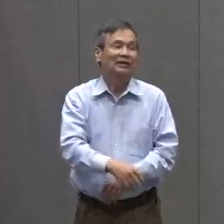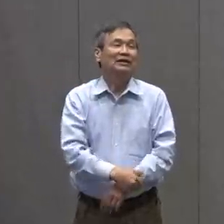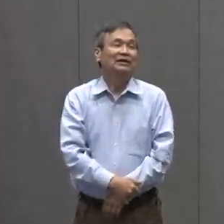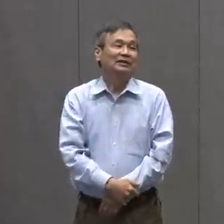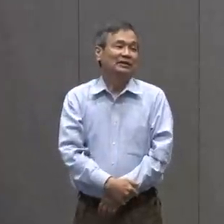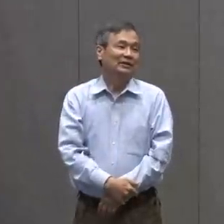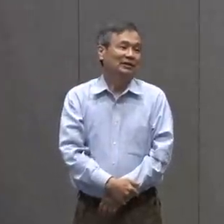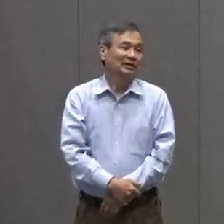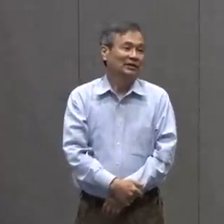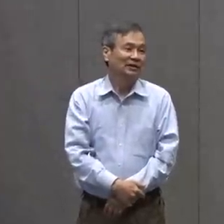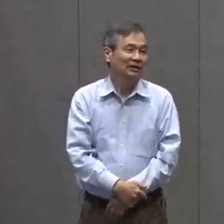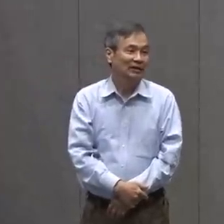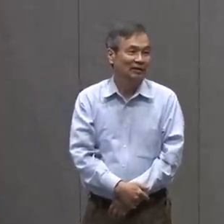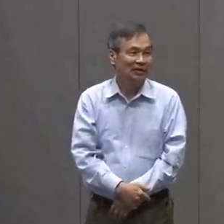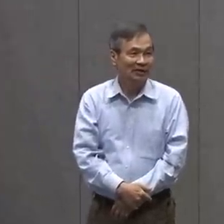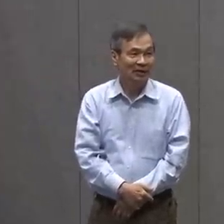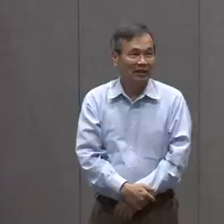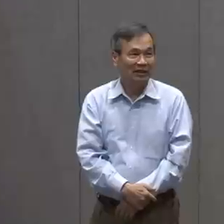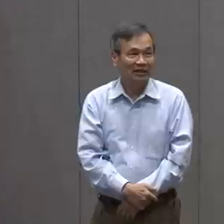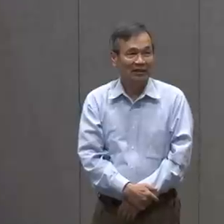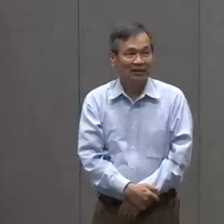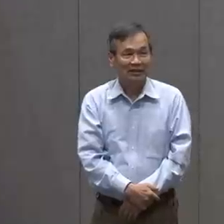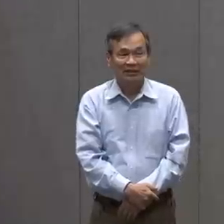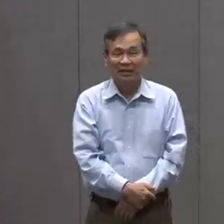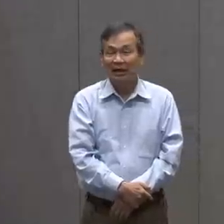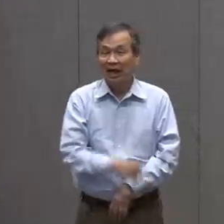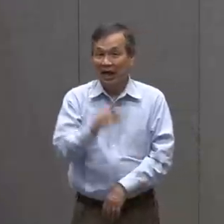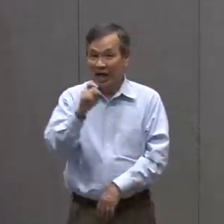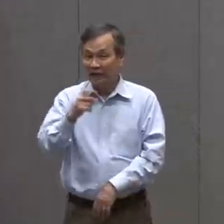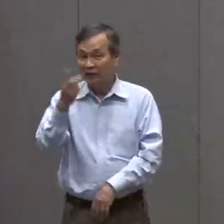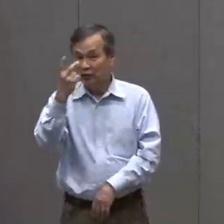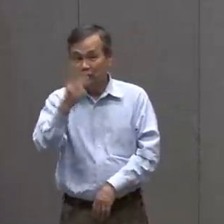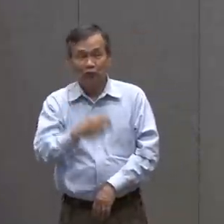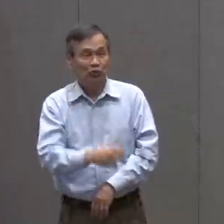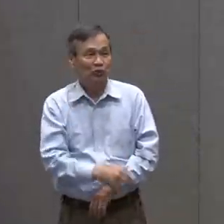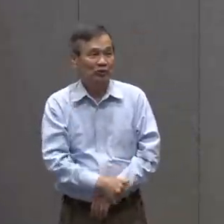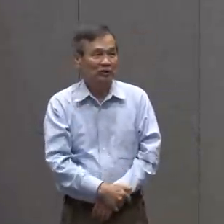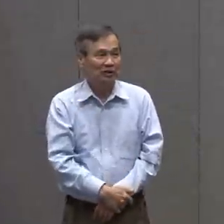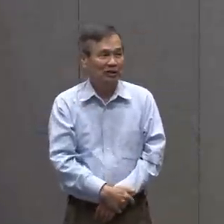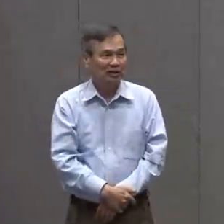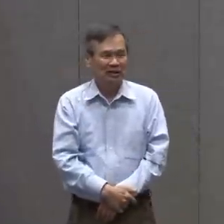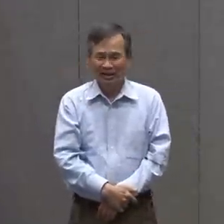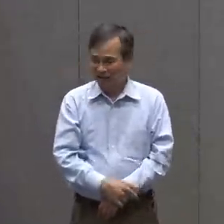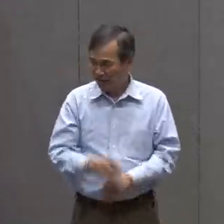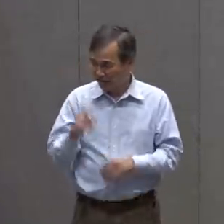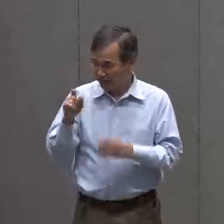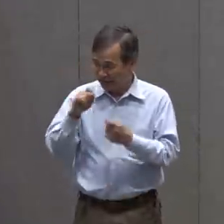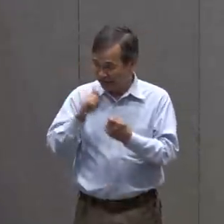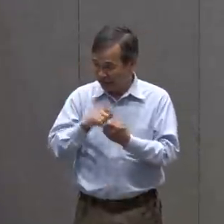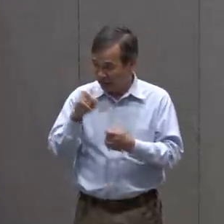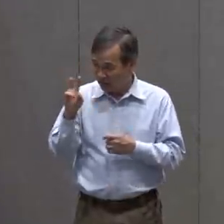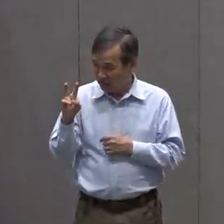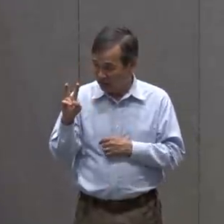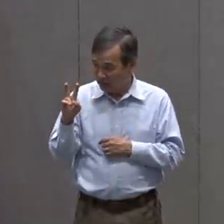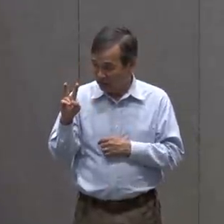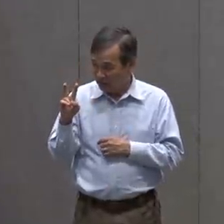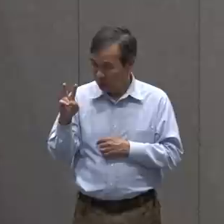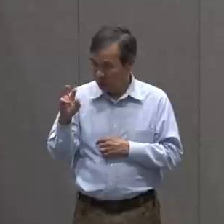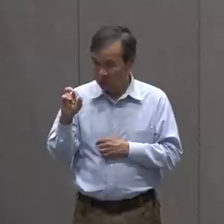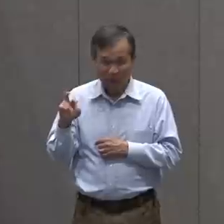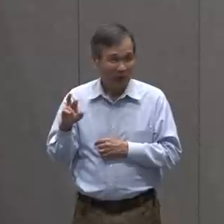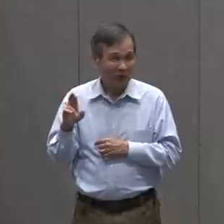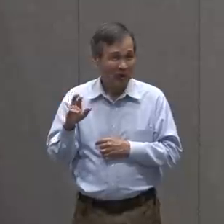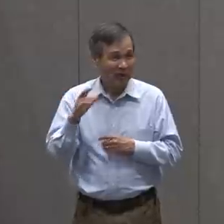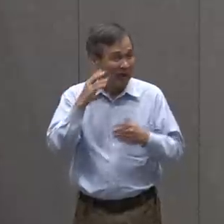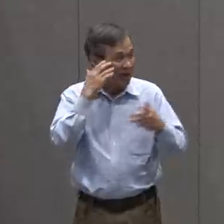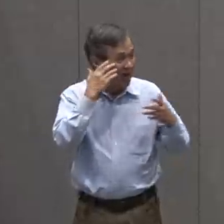All right. All right, so I just need a 2. And, you know, I don't remember if I have to roll exactly a 2 to get out.